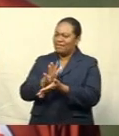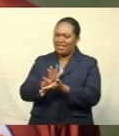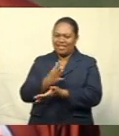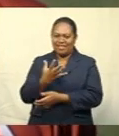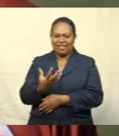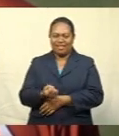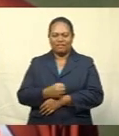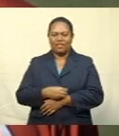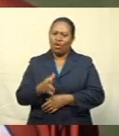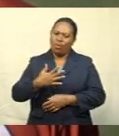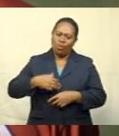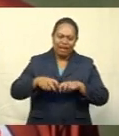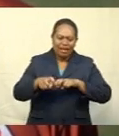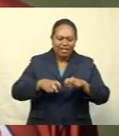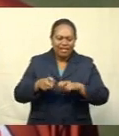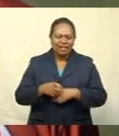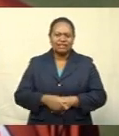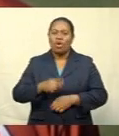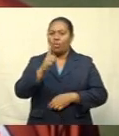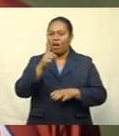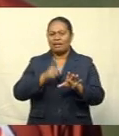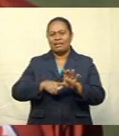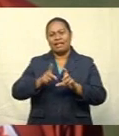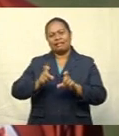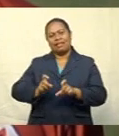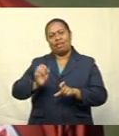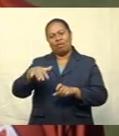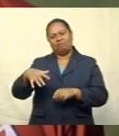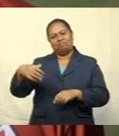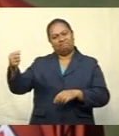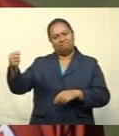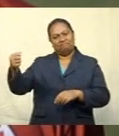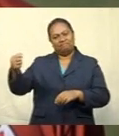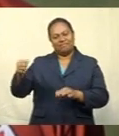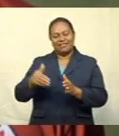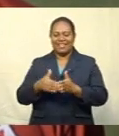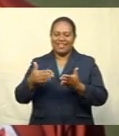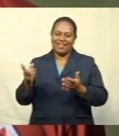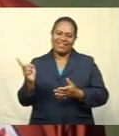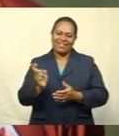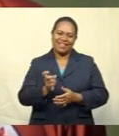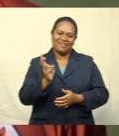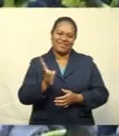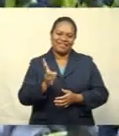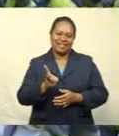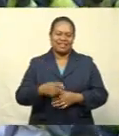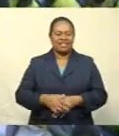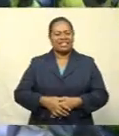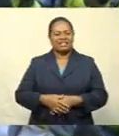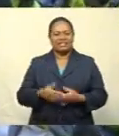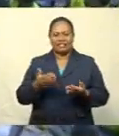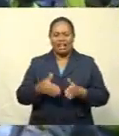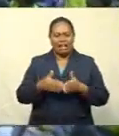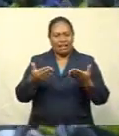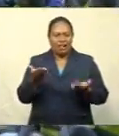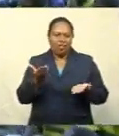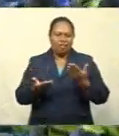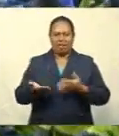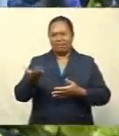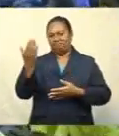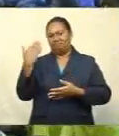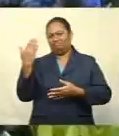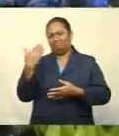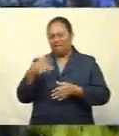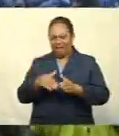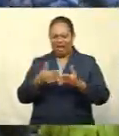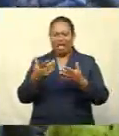the athletes coming back after 1 year of a stand down has been much greater than before, because I think most